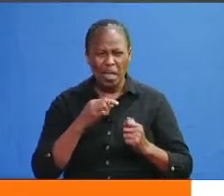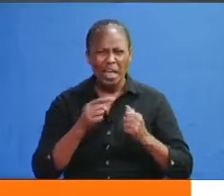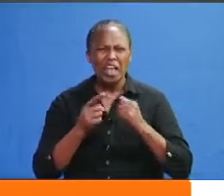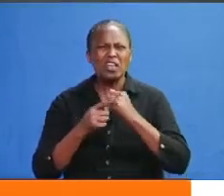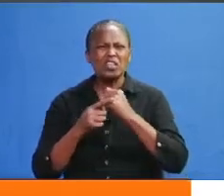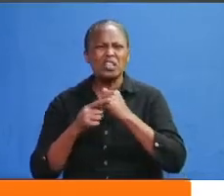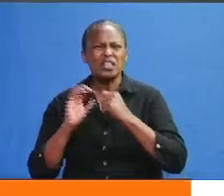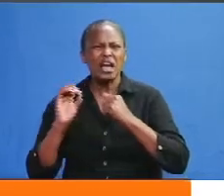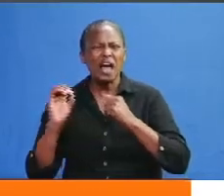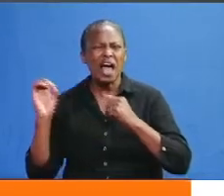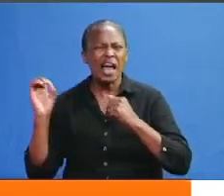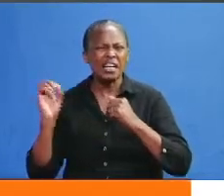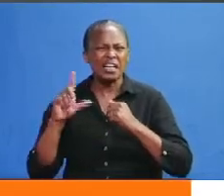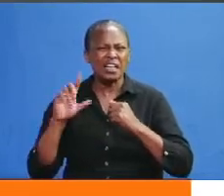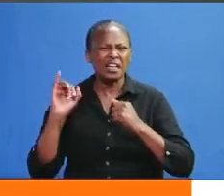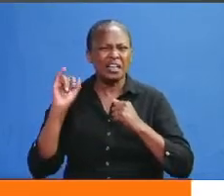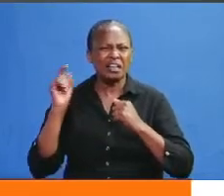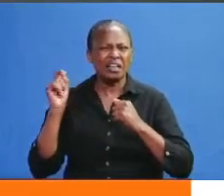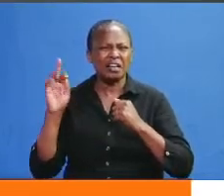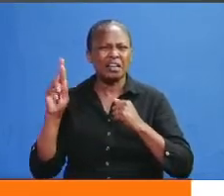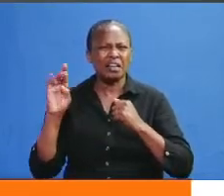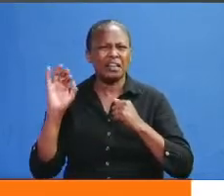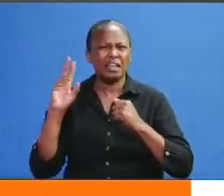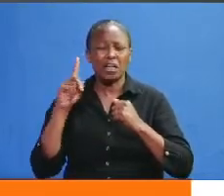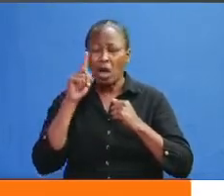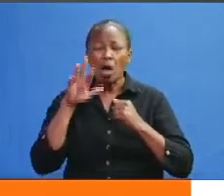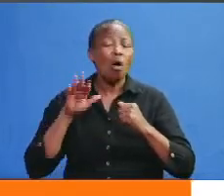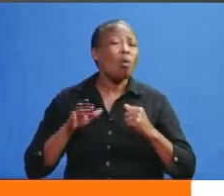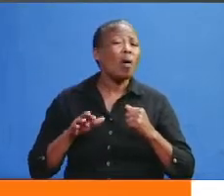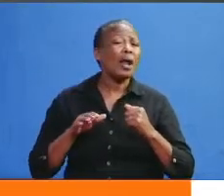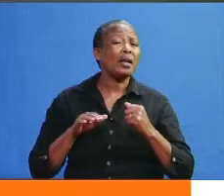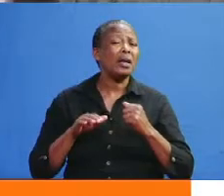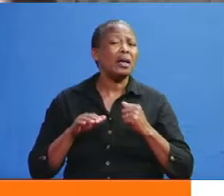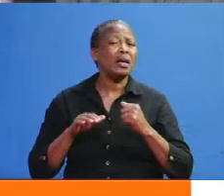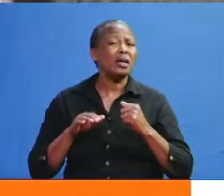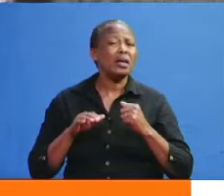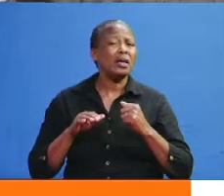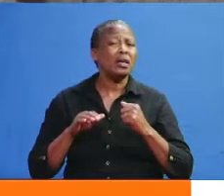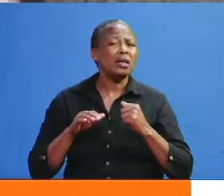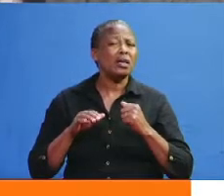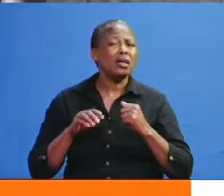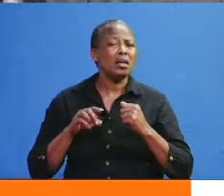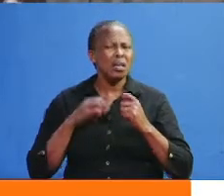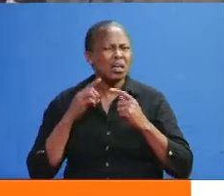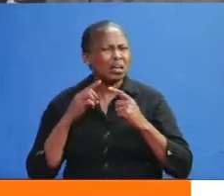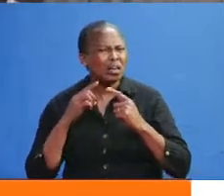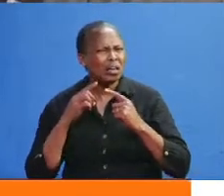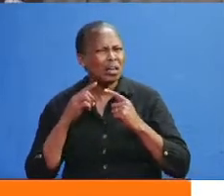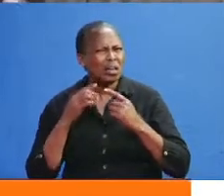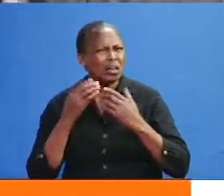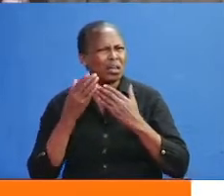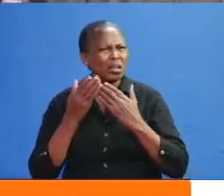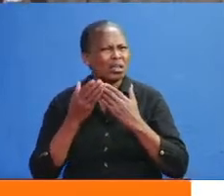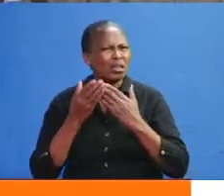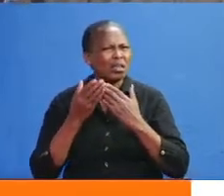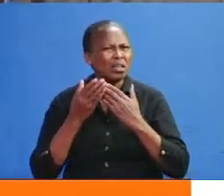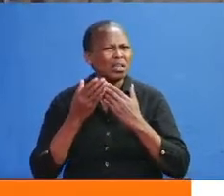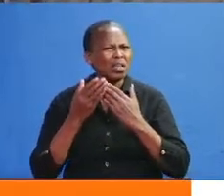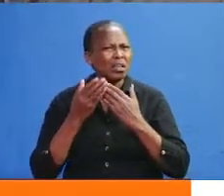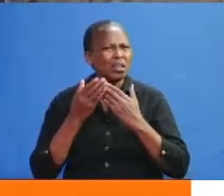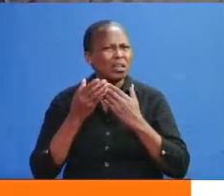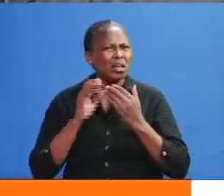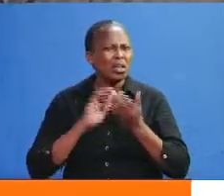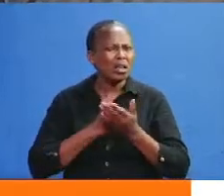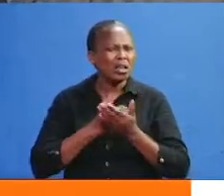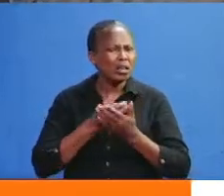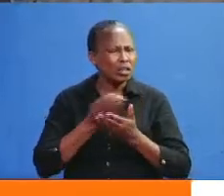liters. One of the most sought woman believed to be behind the sale and supply of illegal brews in Mlolongo at the river and